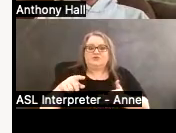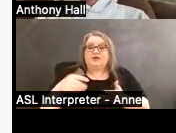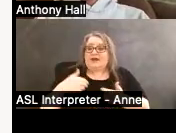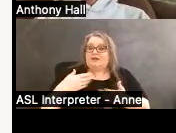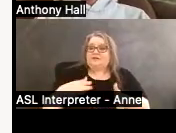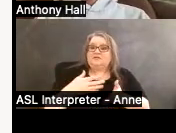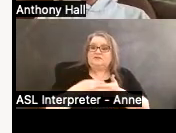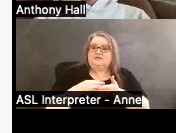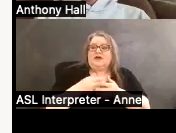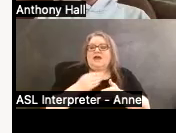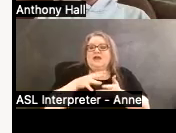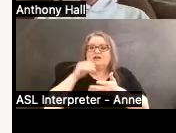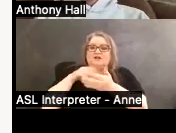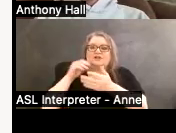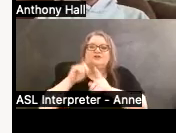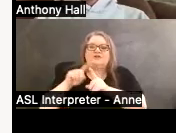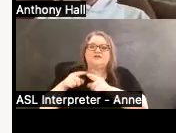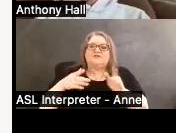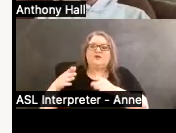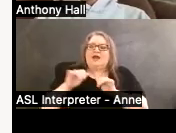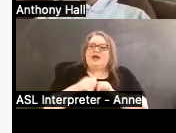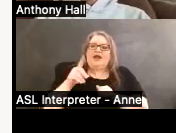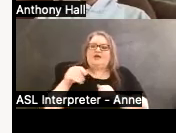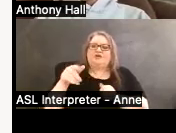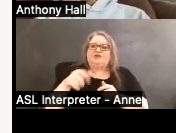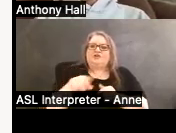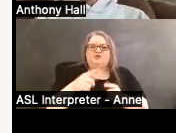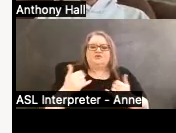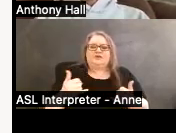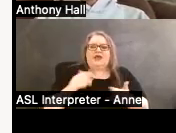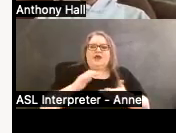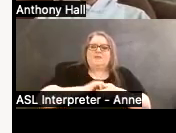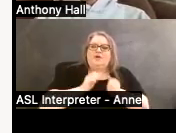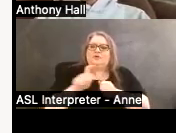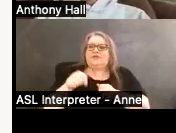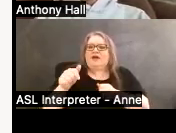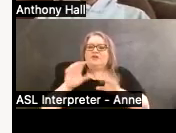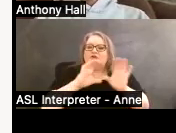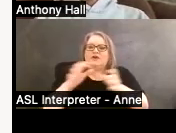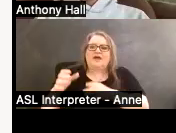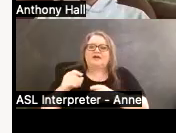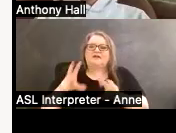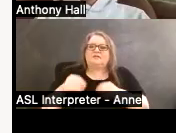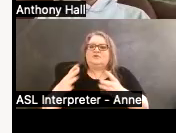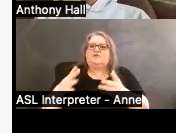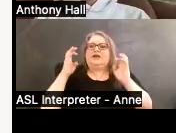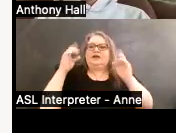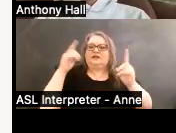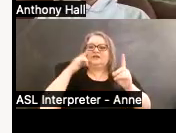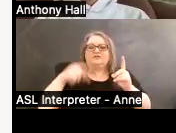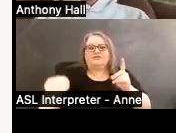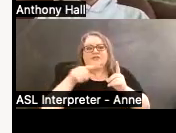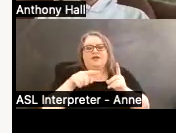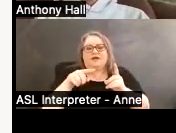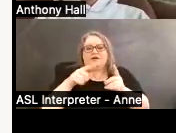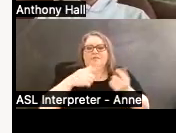learned different ways? How do you all now partner with other entities and providing education to them around